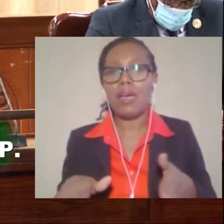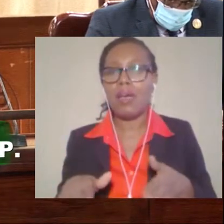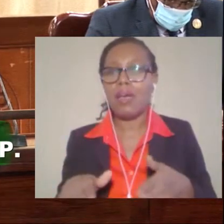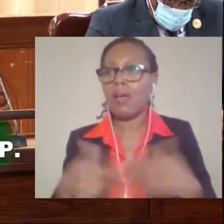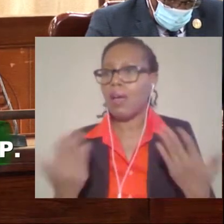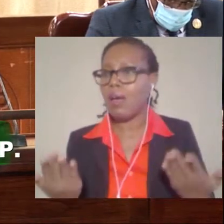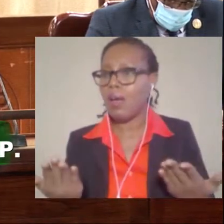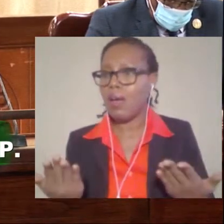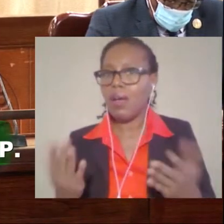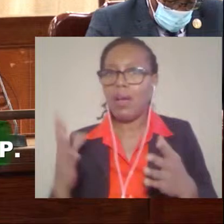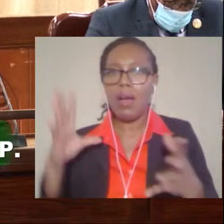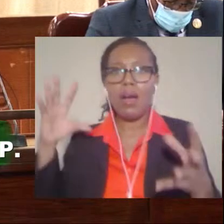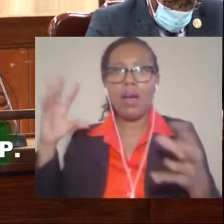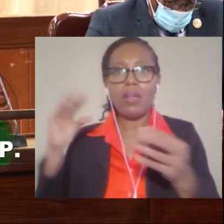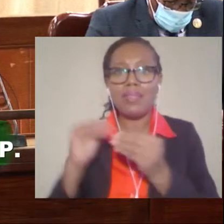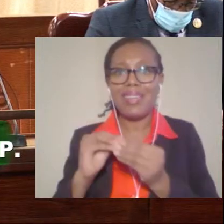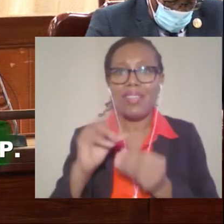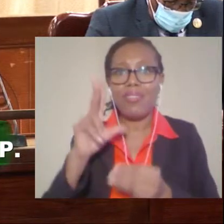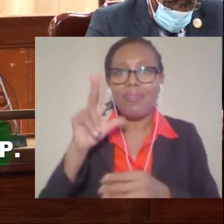heading the ministry.